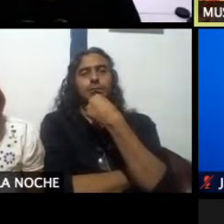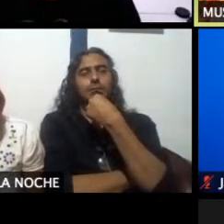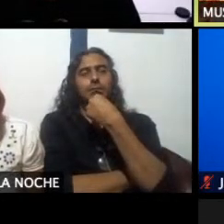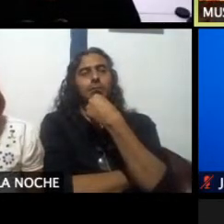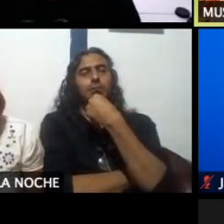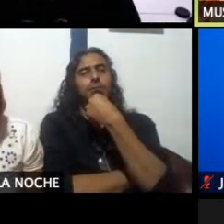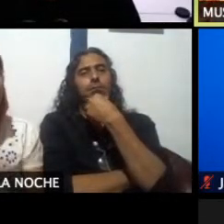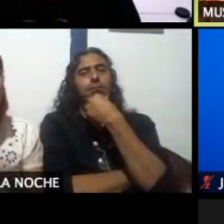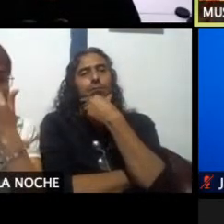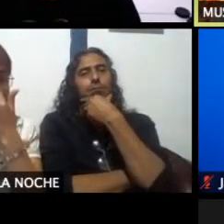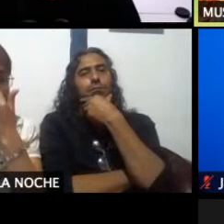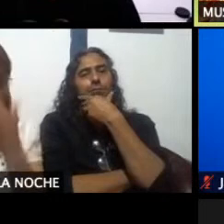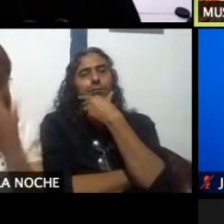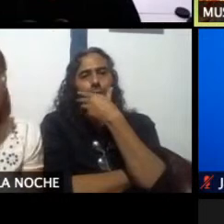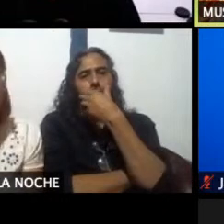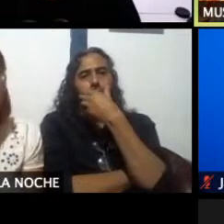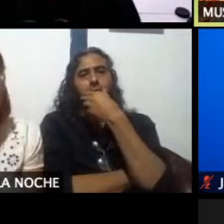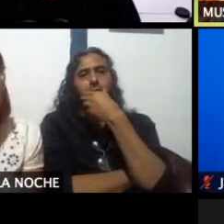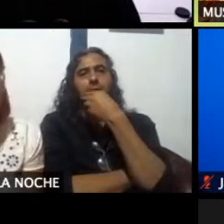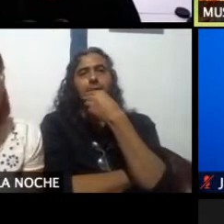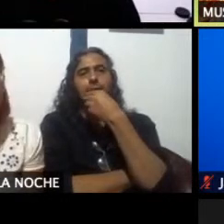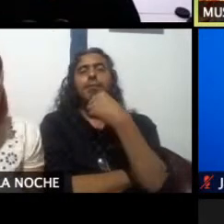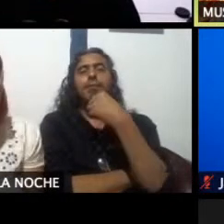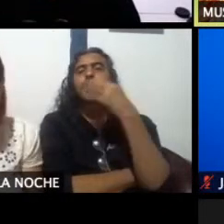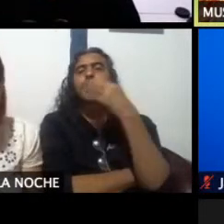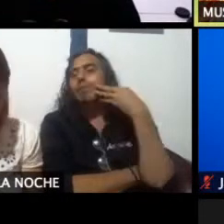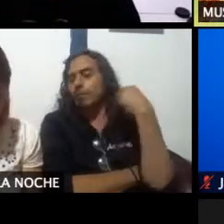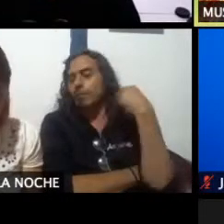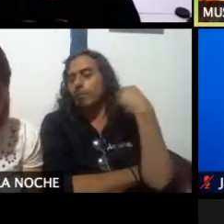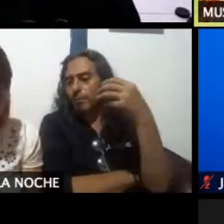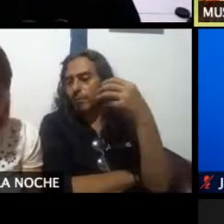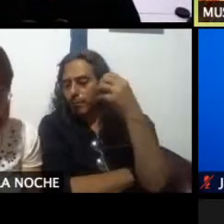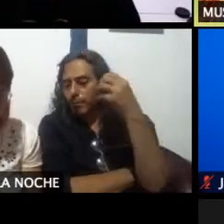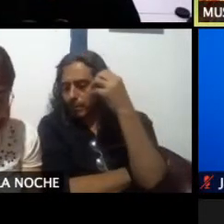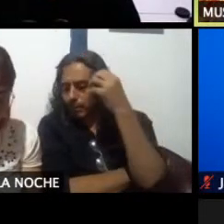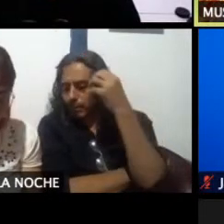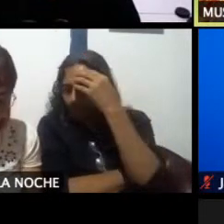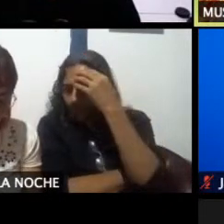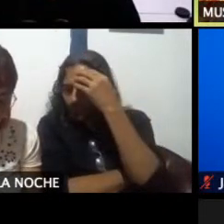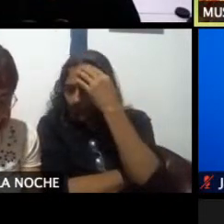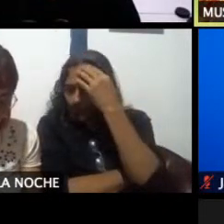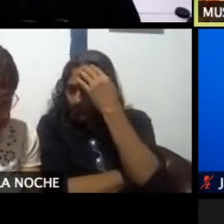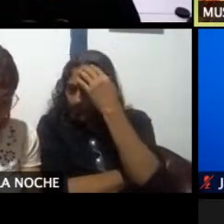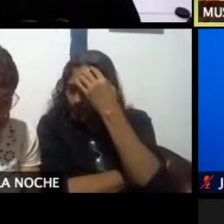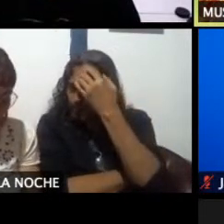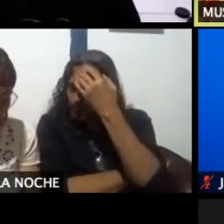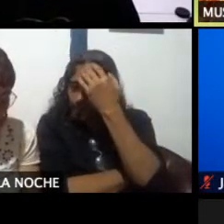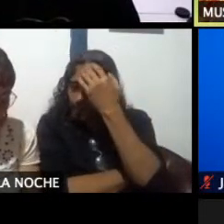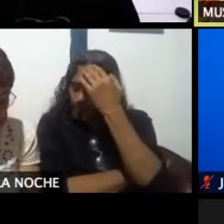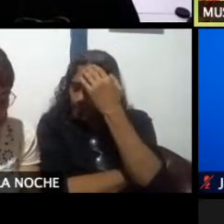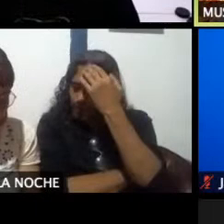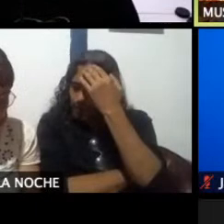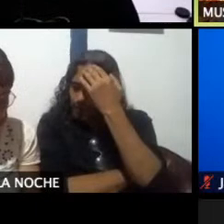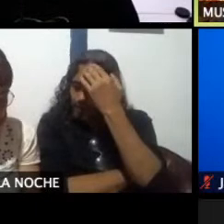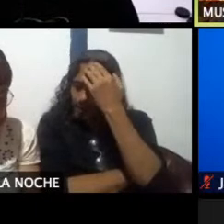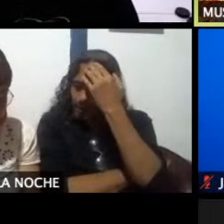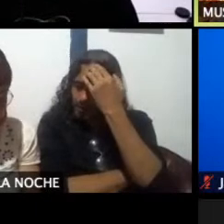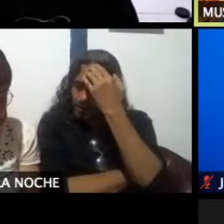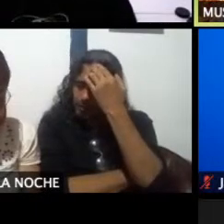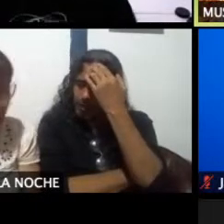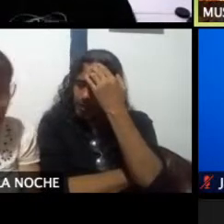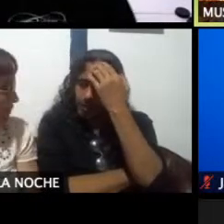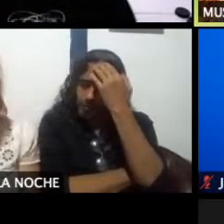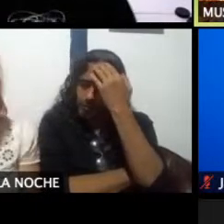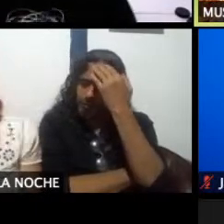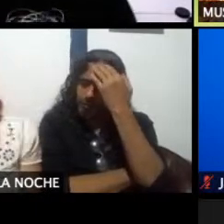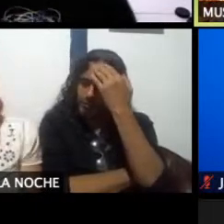the armed actors or agents like paramilitary forces, guerrilla forces, and the forces of the